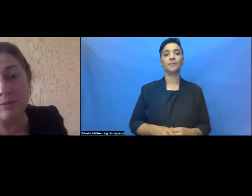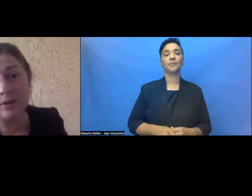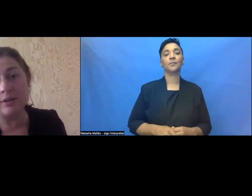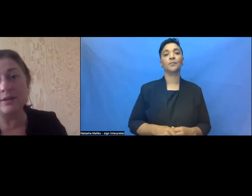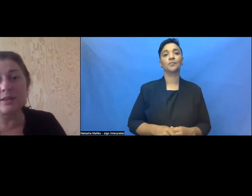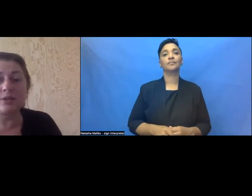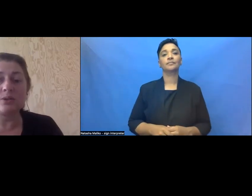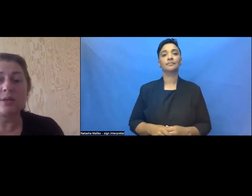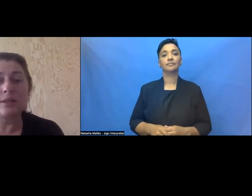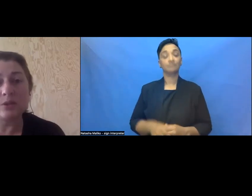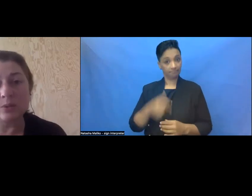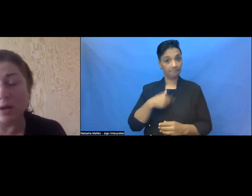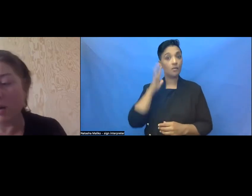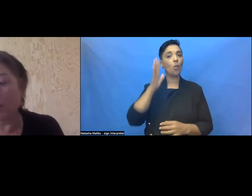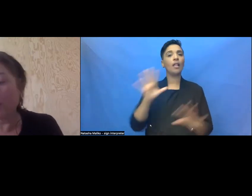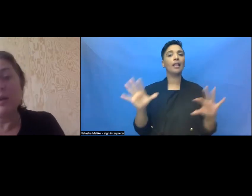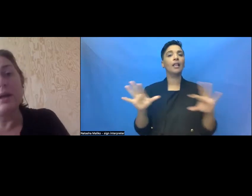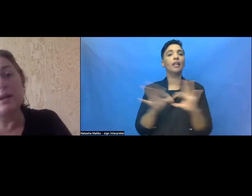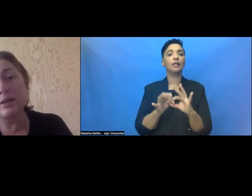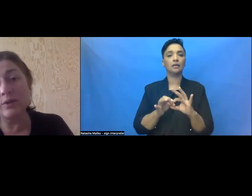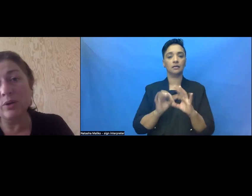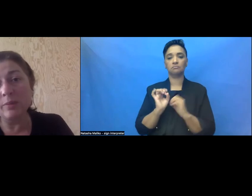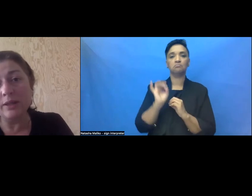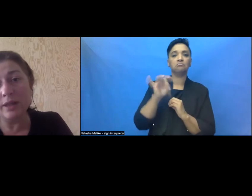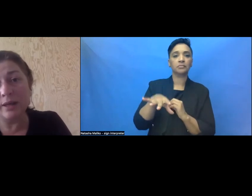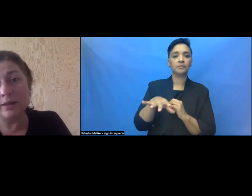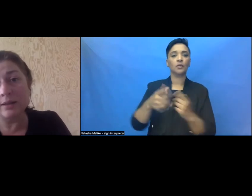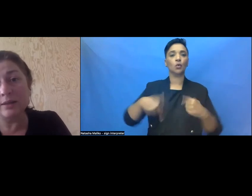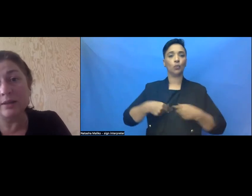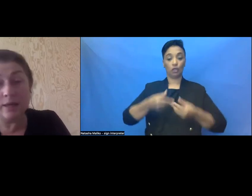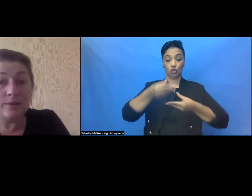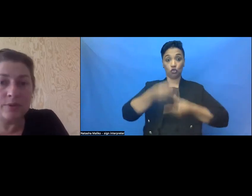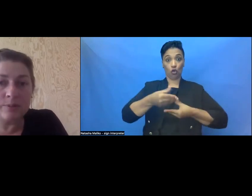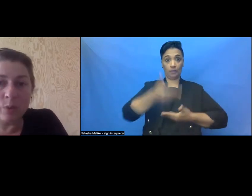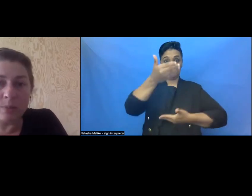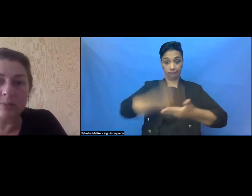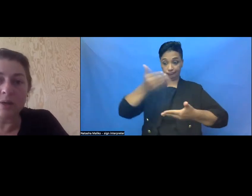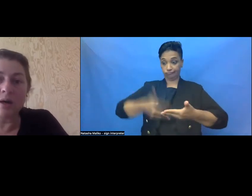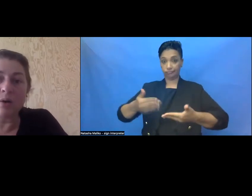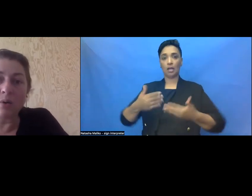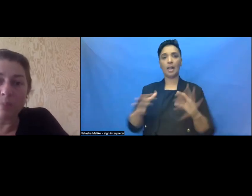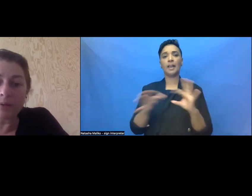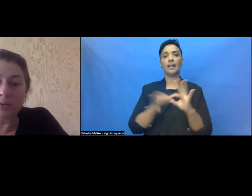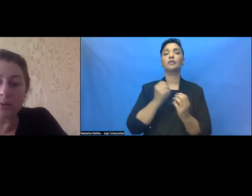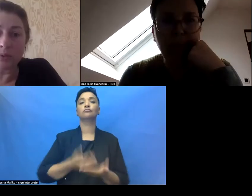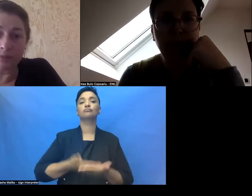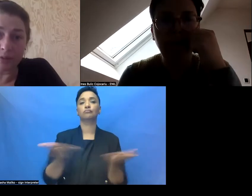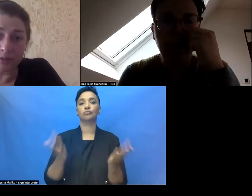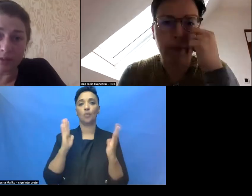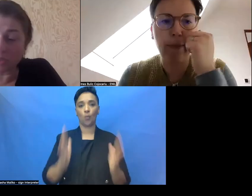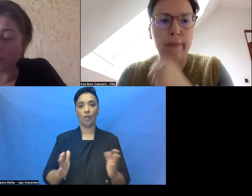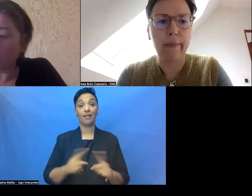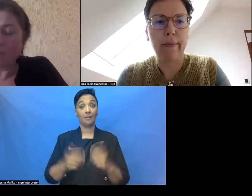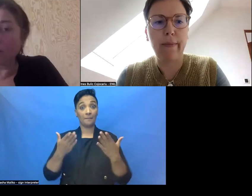I will send you a link to our EDF document. And yes, for this moment, we are open to